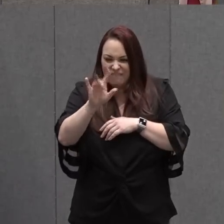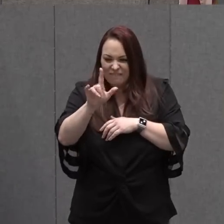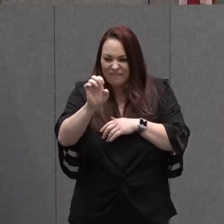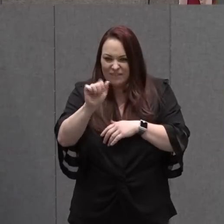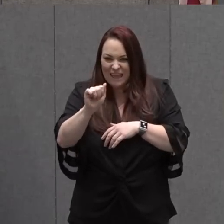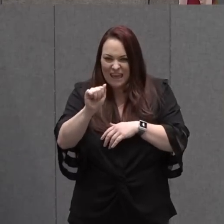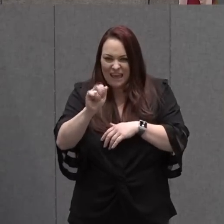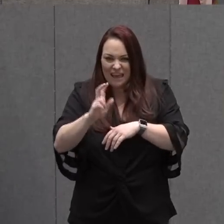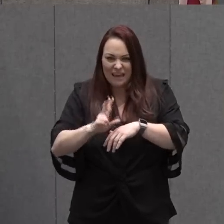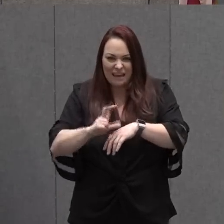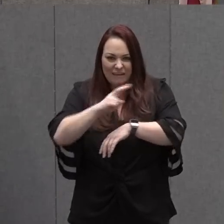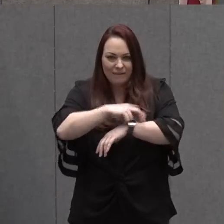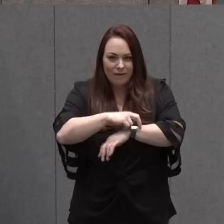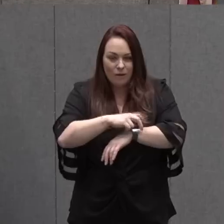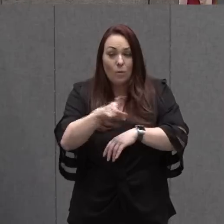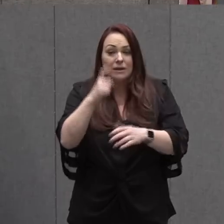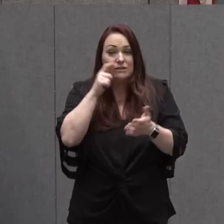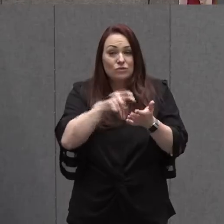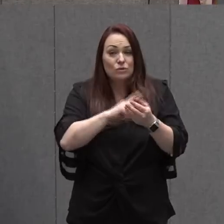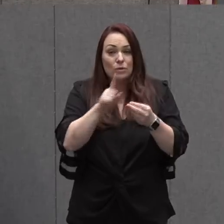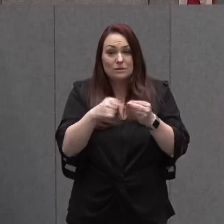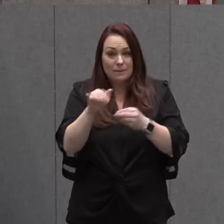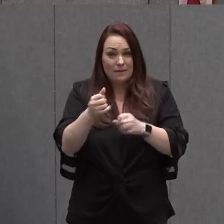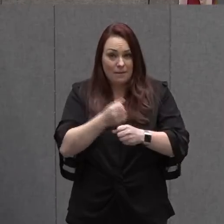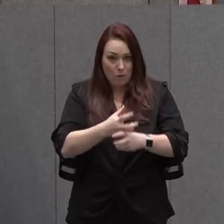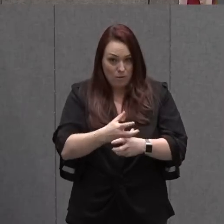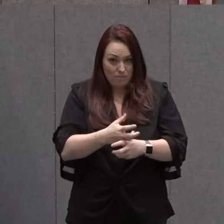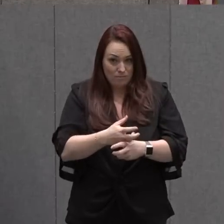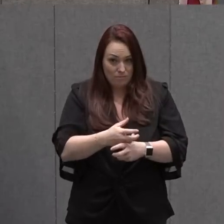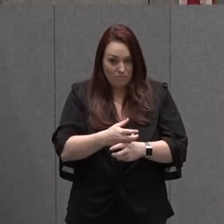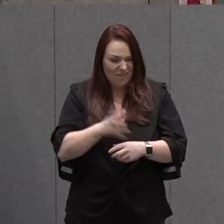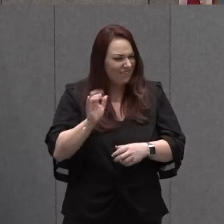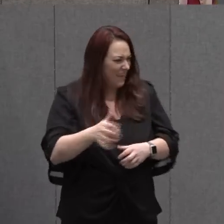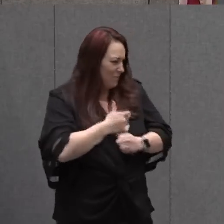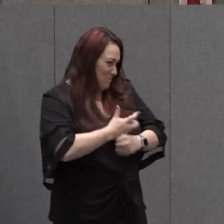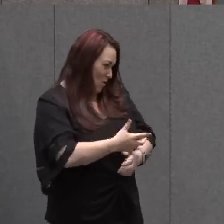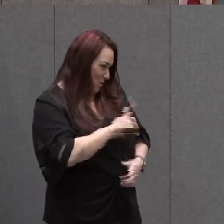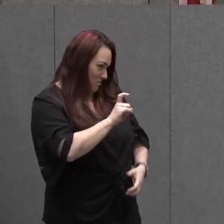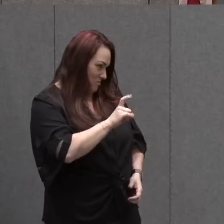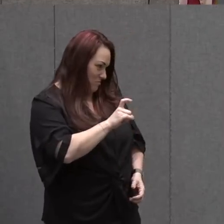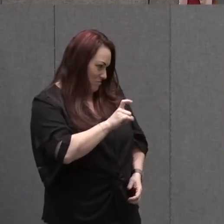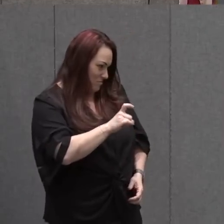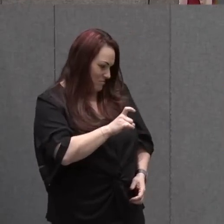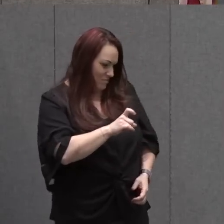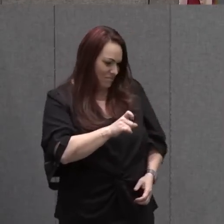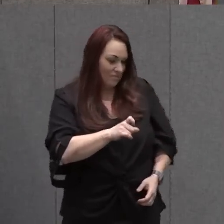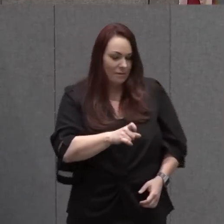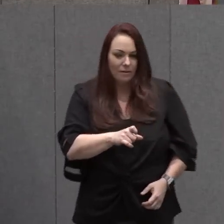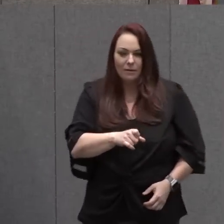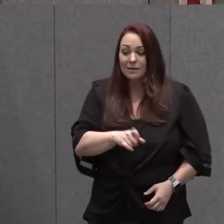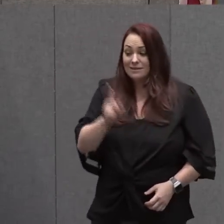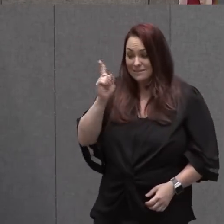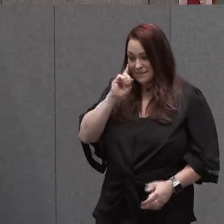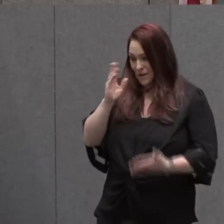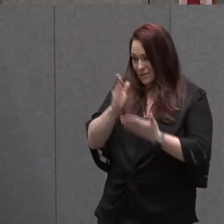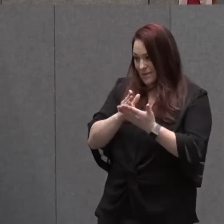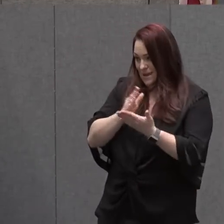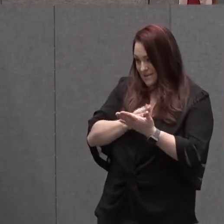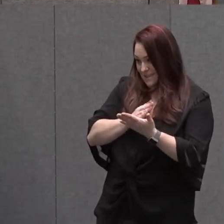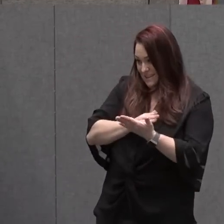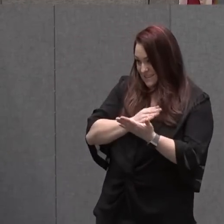What did you notice about that poem? That was a poem? That was a poem. That sounded like a list. It sounded like a